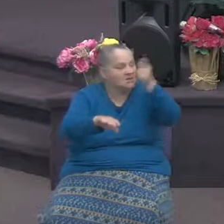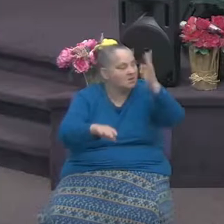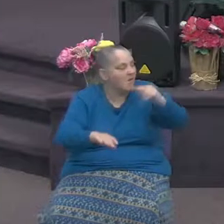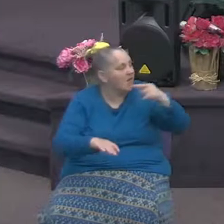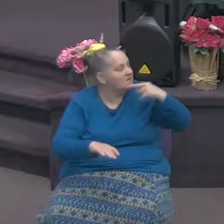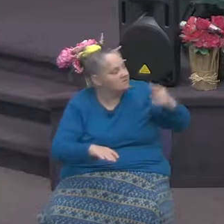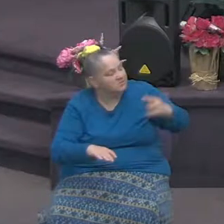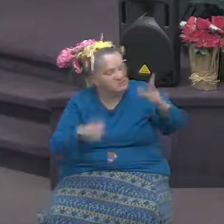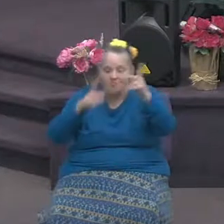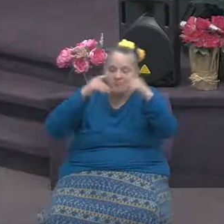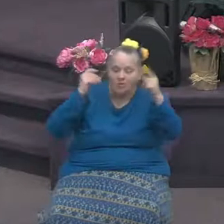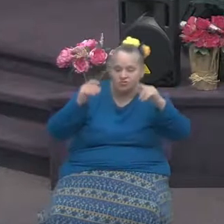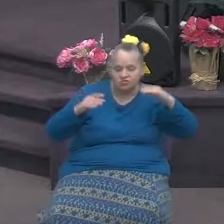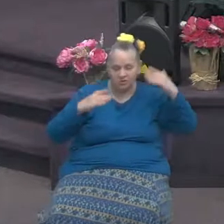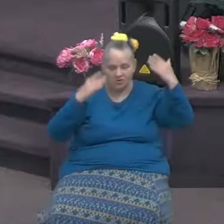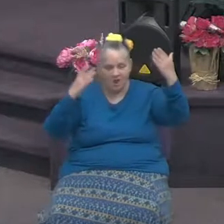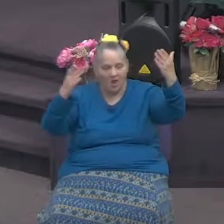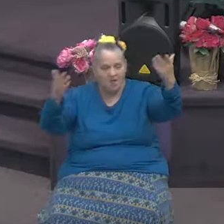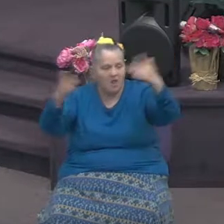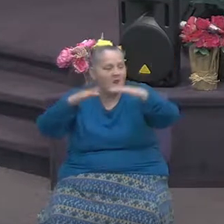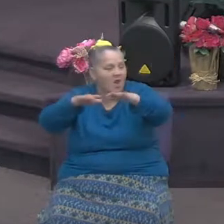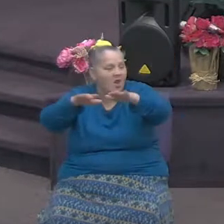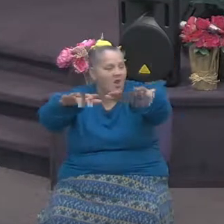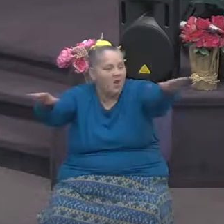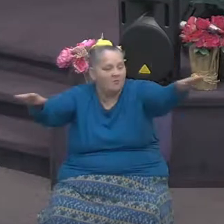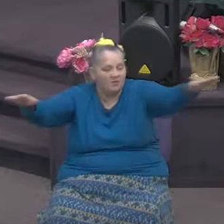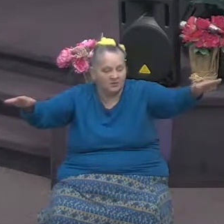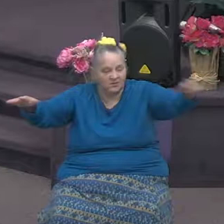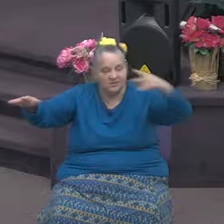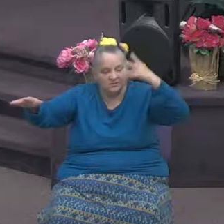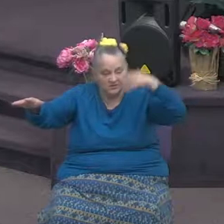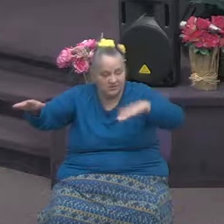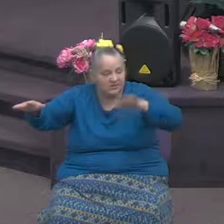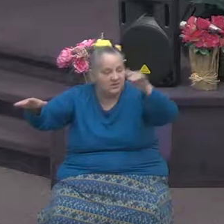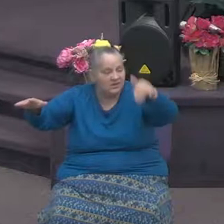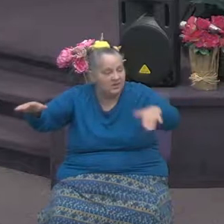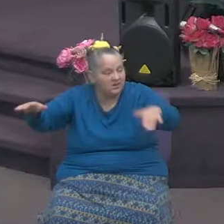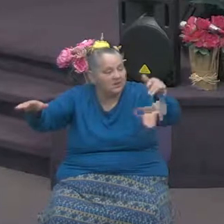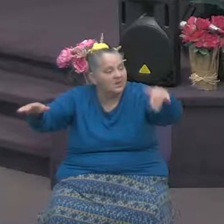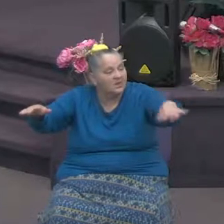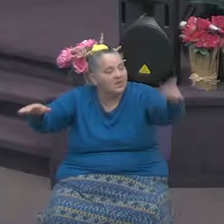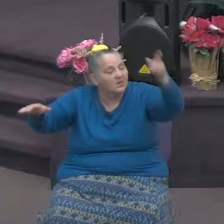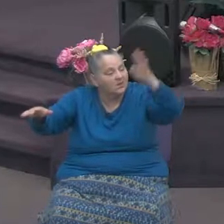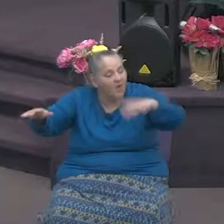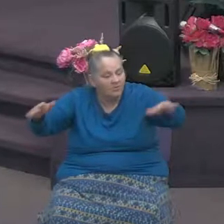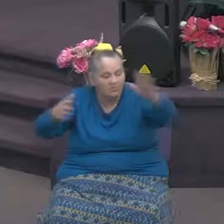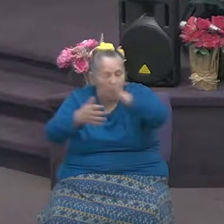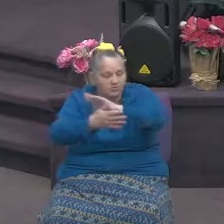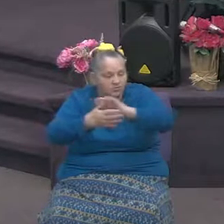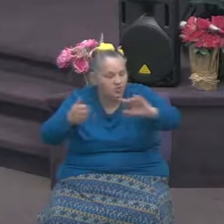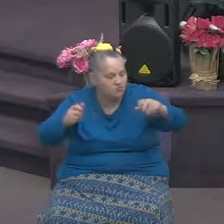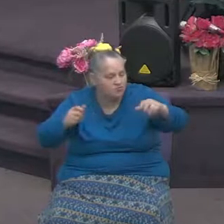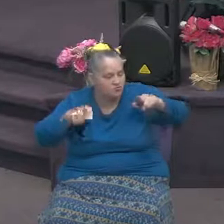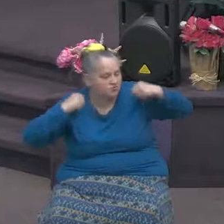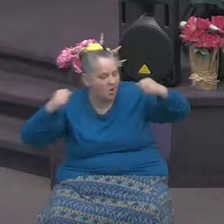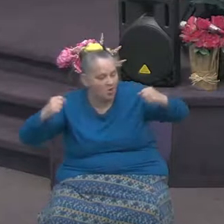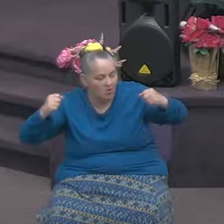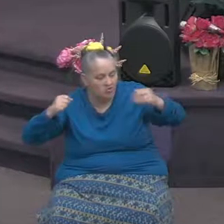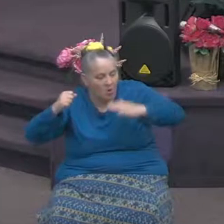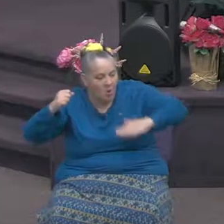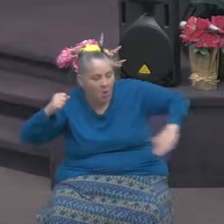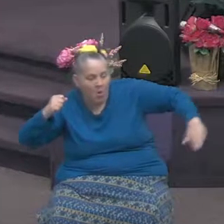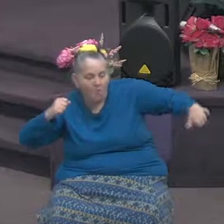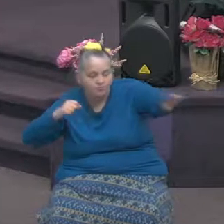said, Moses, stretch out your hands over the sea when God will destroy the strongholds over